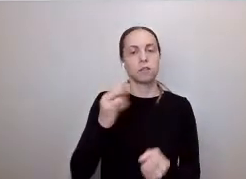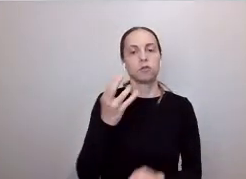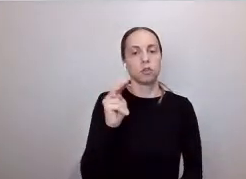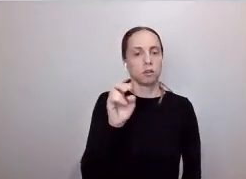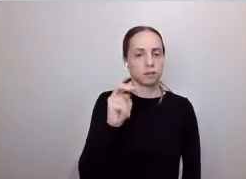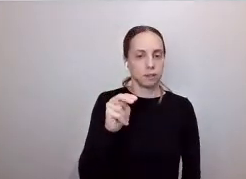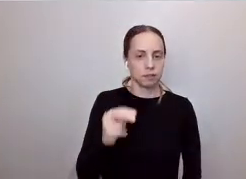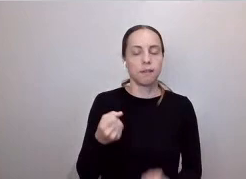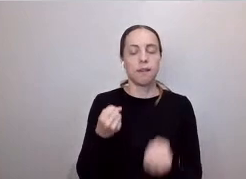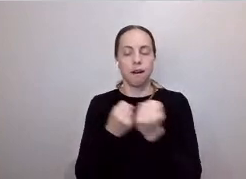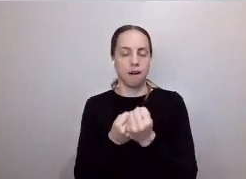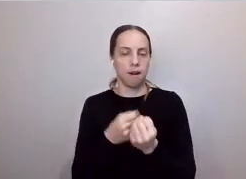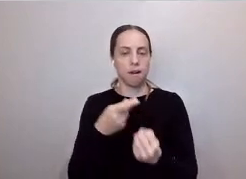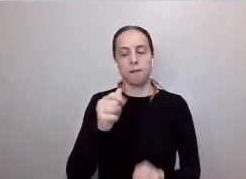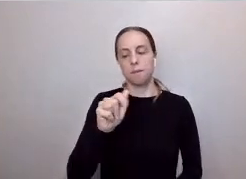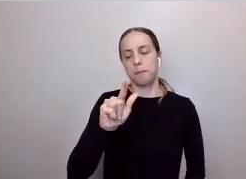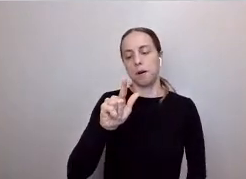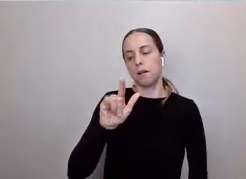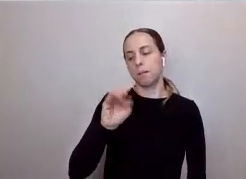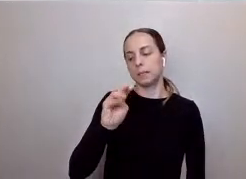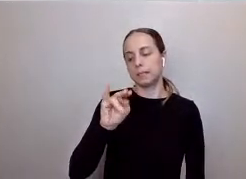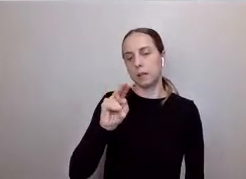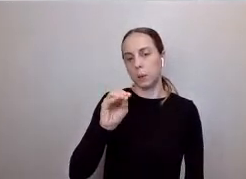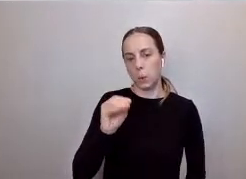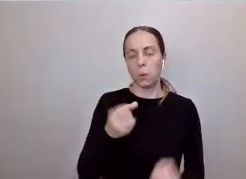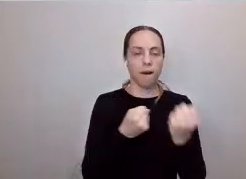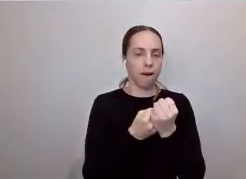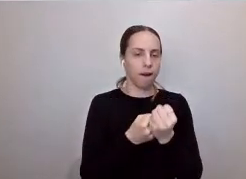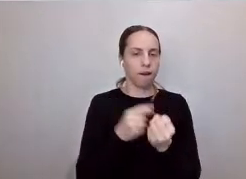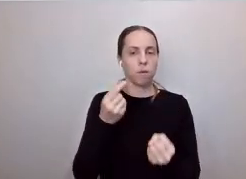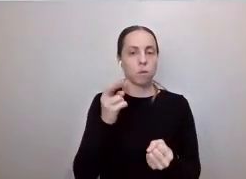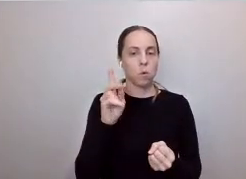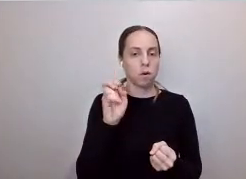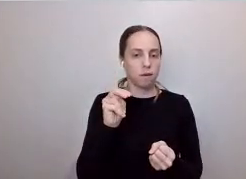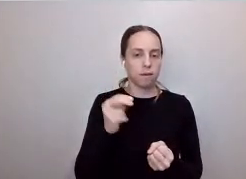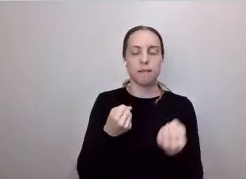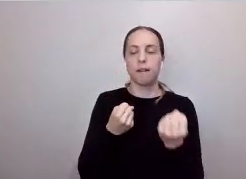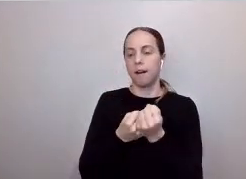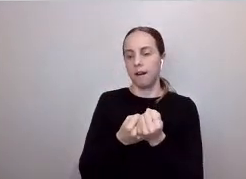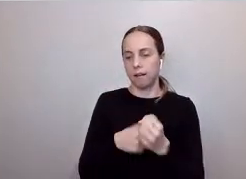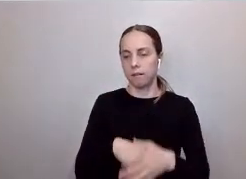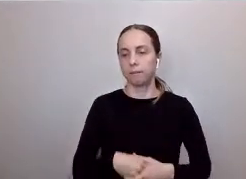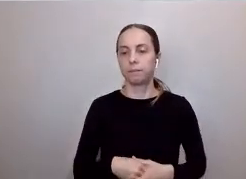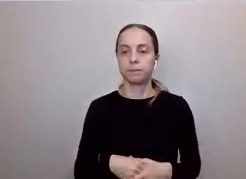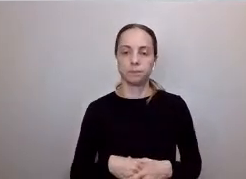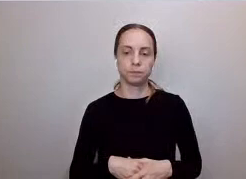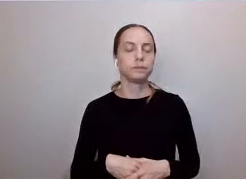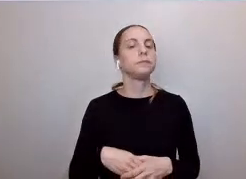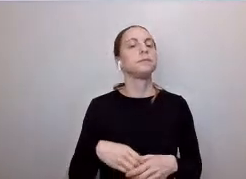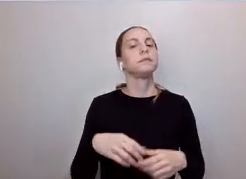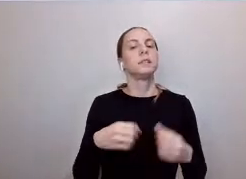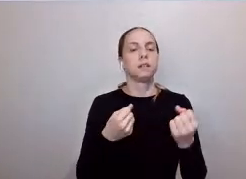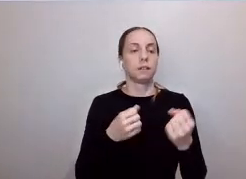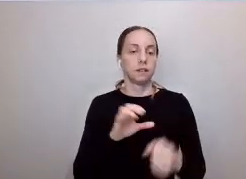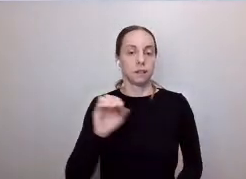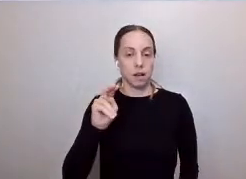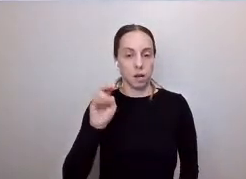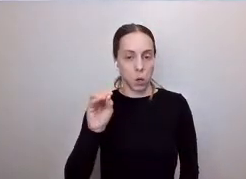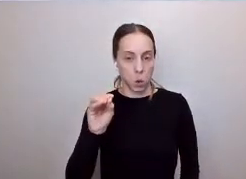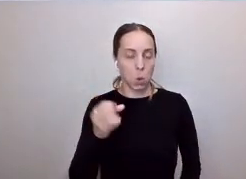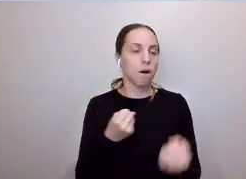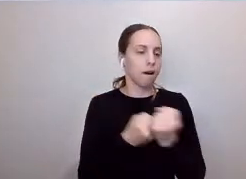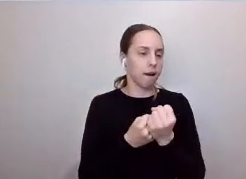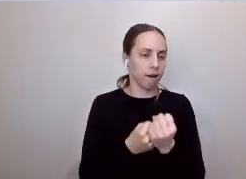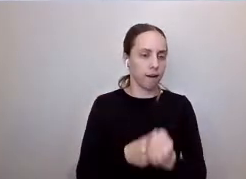Palmisano. Aye. Councilmember Gordon. Aye. Councilmember Cano. Aye. Councilmember